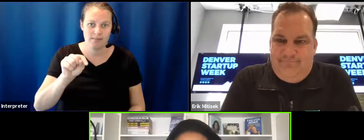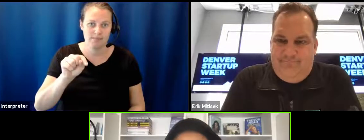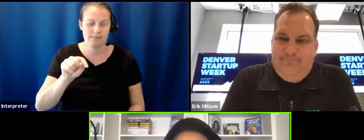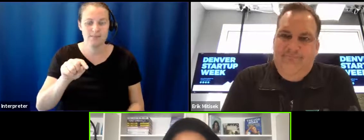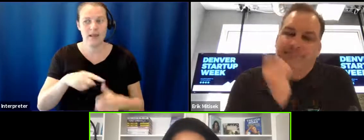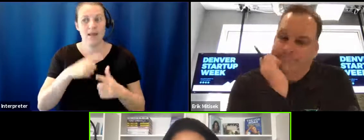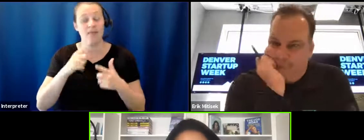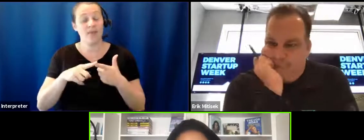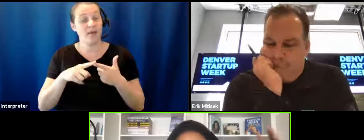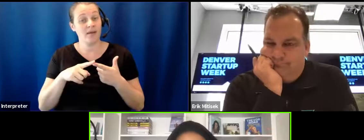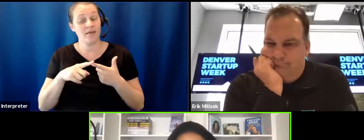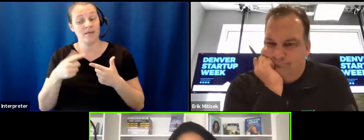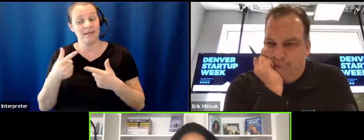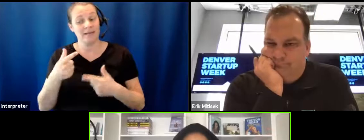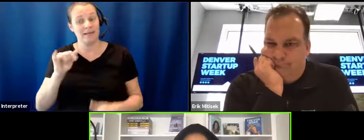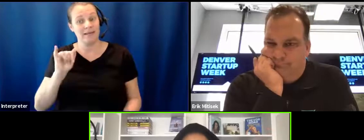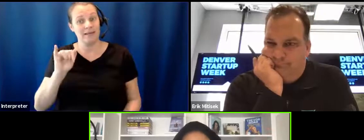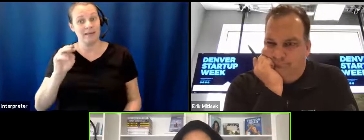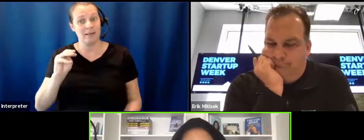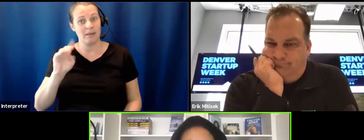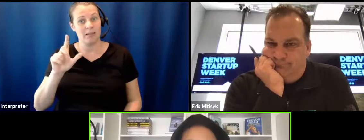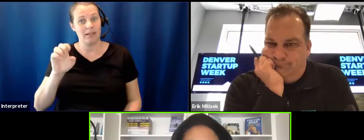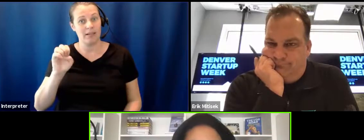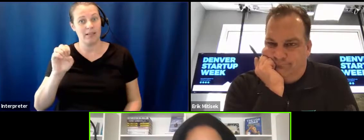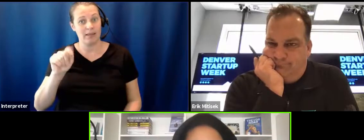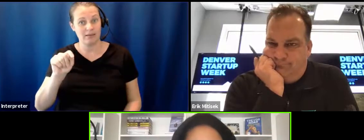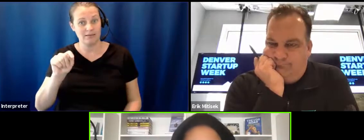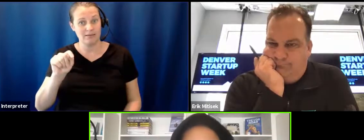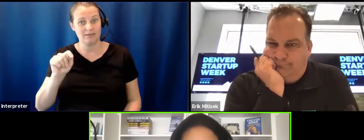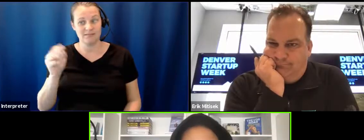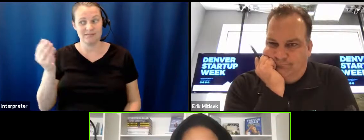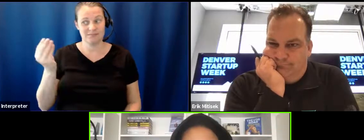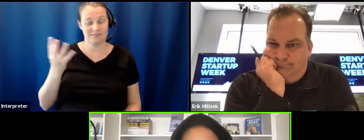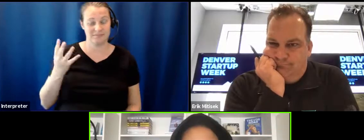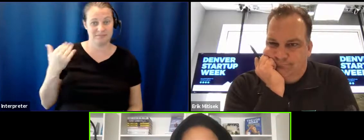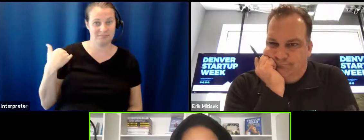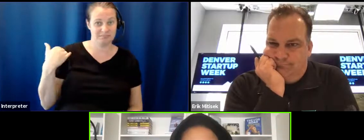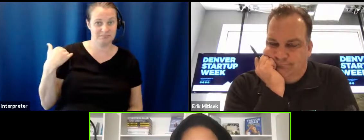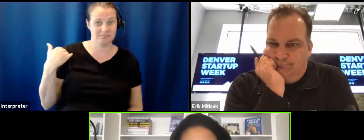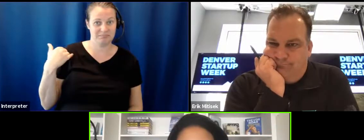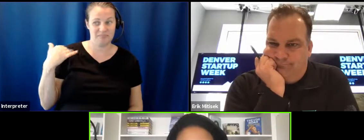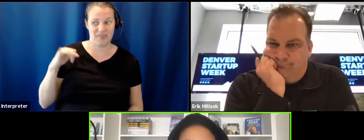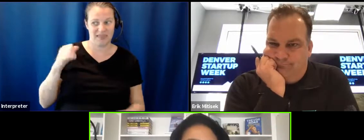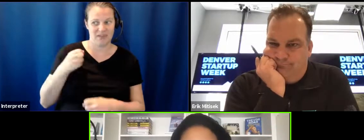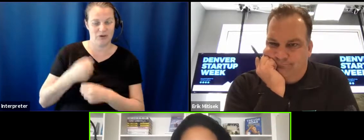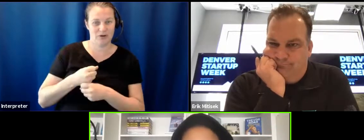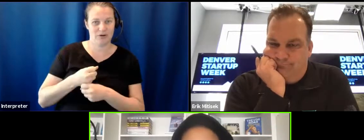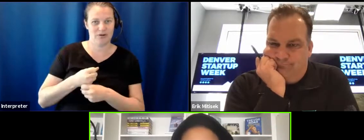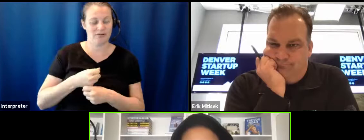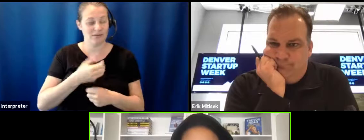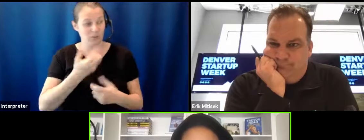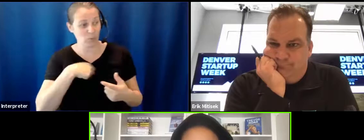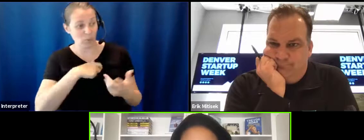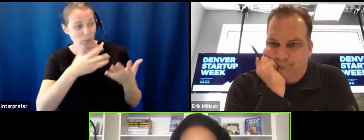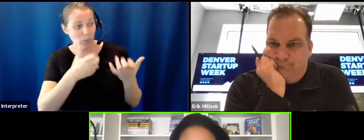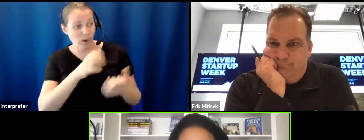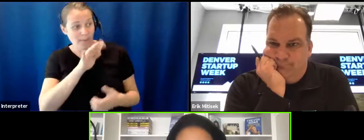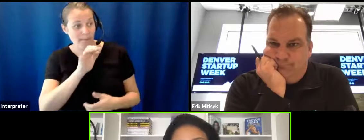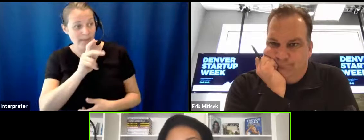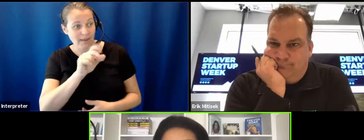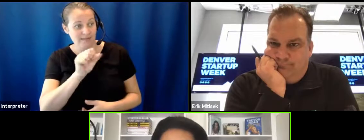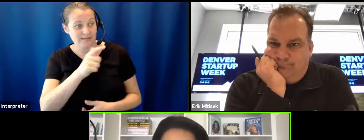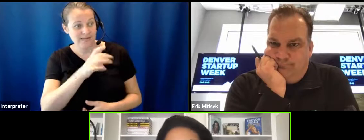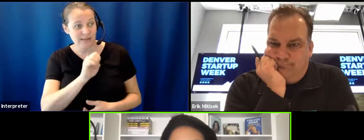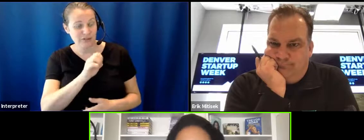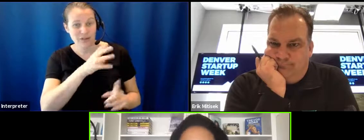Gimlet came knocking earlier that year and said, hey, you know, we want to do a whole series about Backstage and you. So